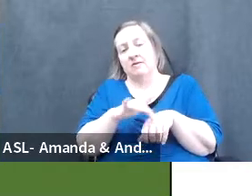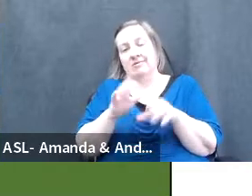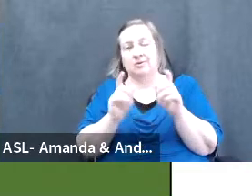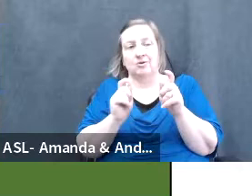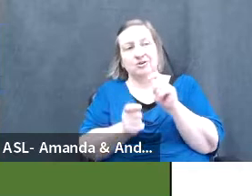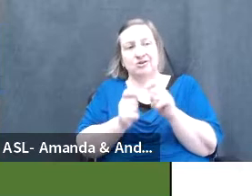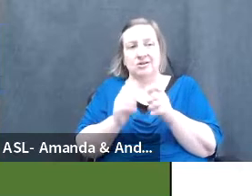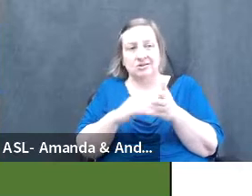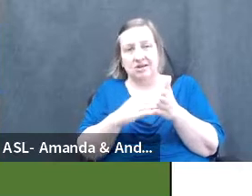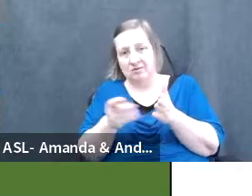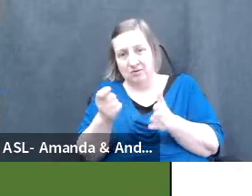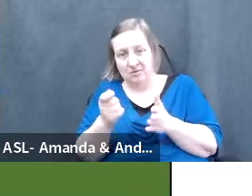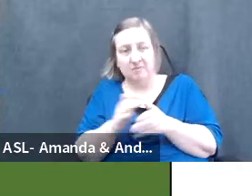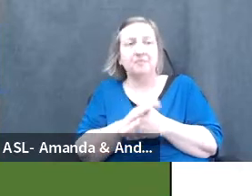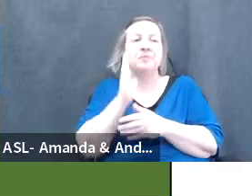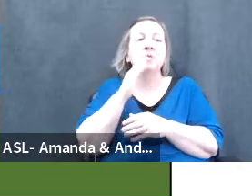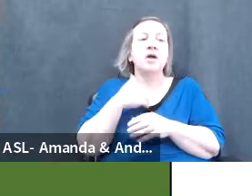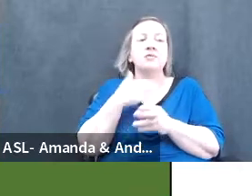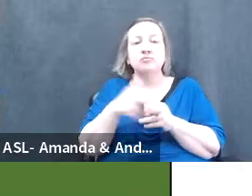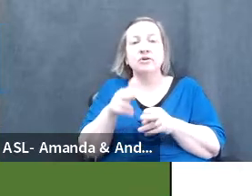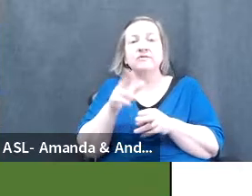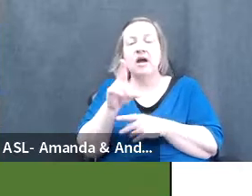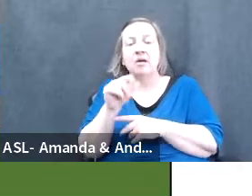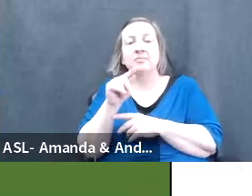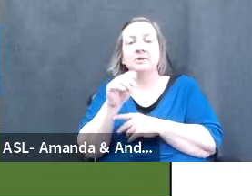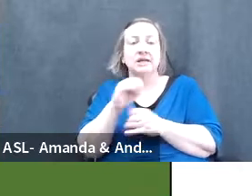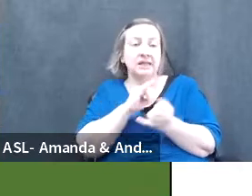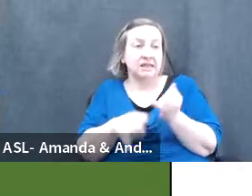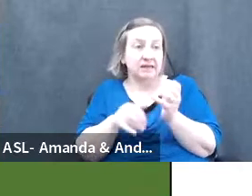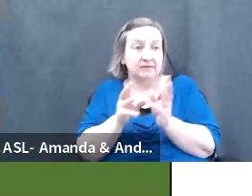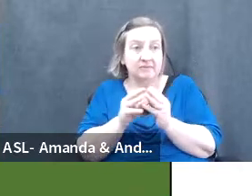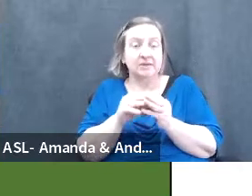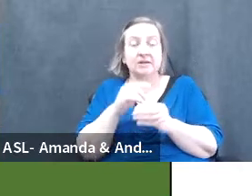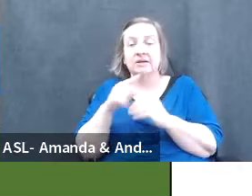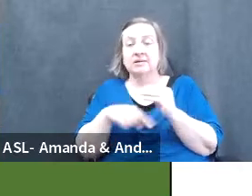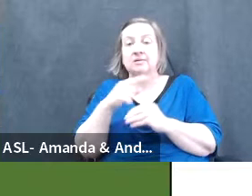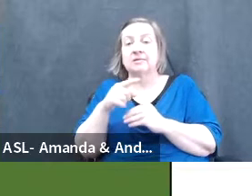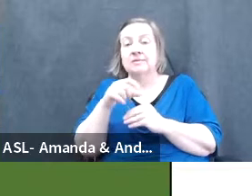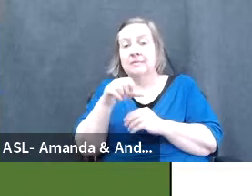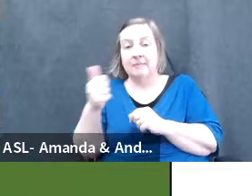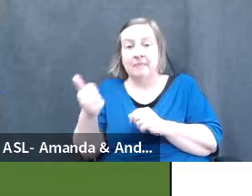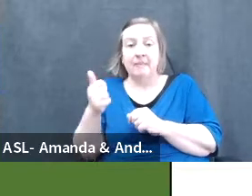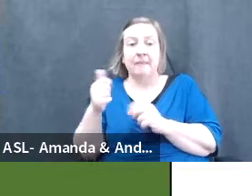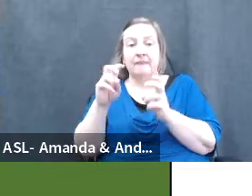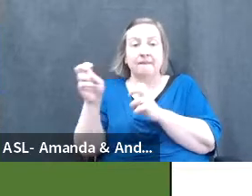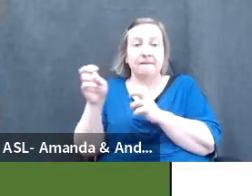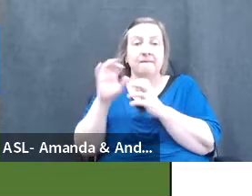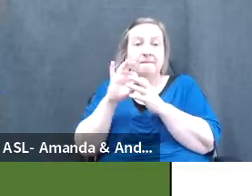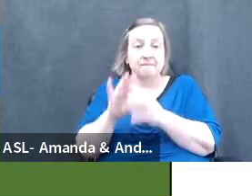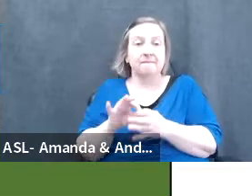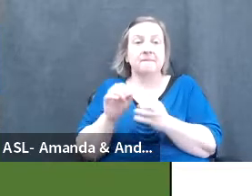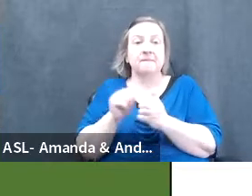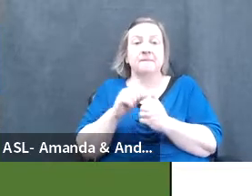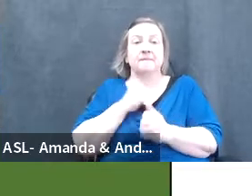in the schedule. There will be some brief updates toward the end of the meeting on other issues relevant to the